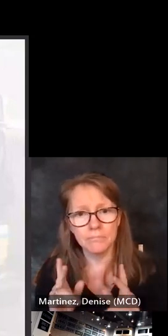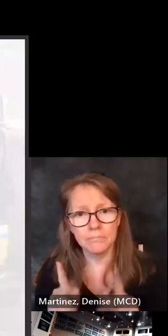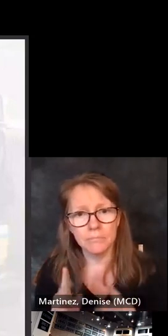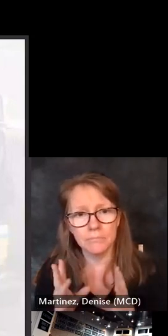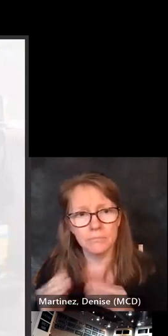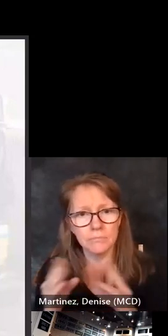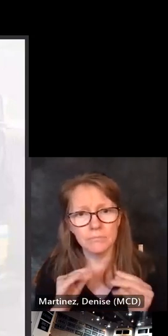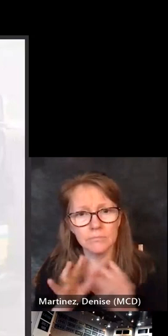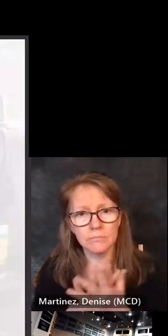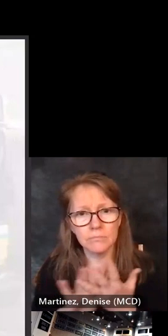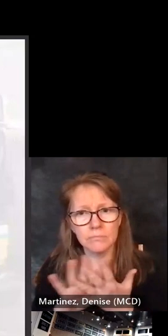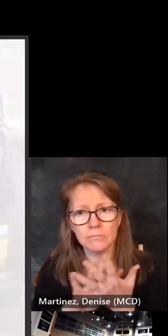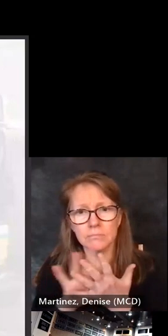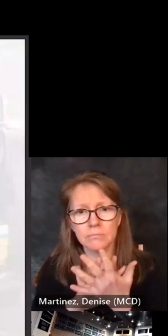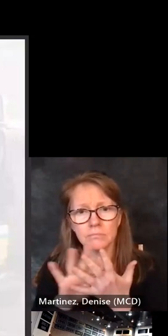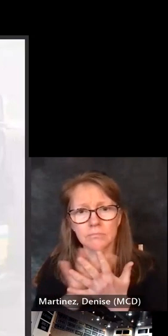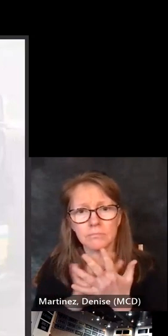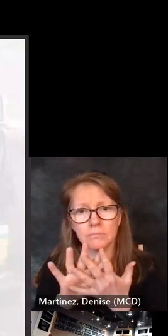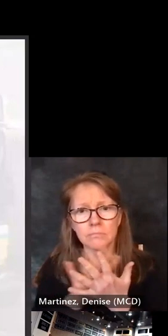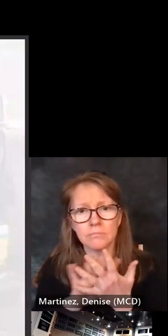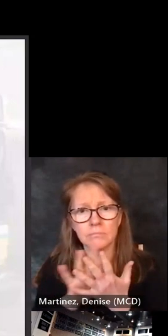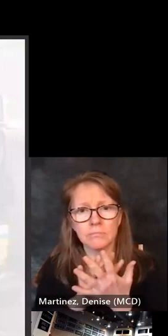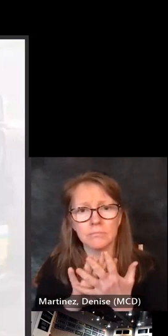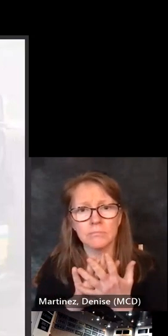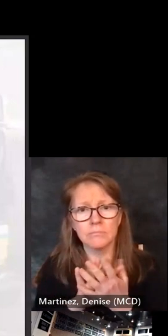the speech person here. Yes. We've already heard a lot from you. Yeah, okay.